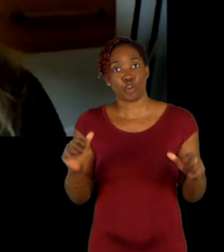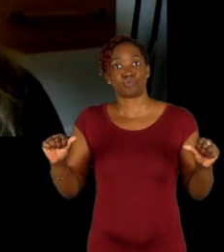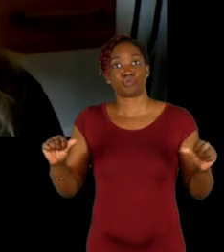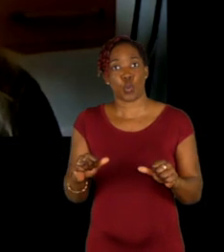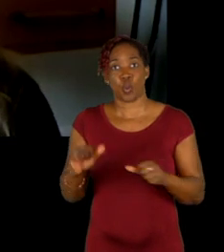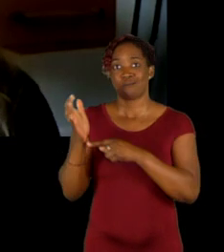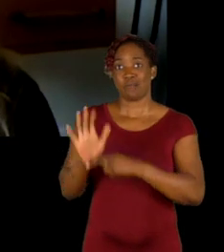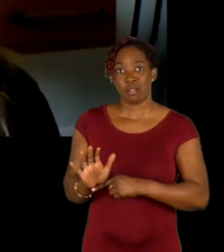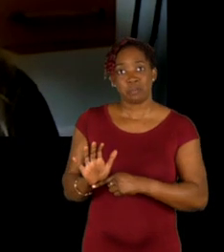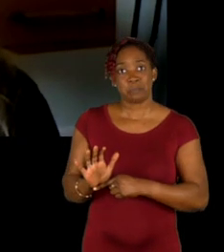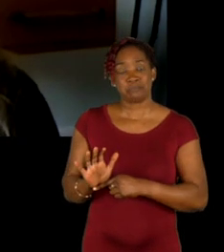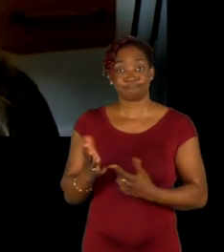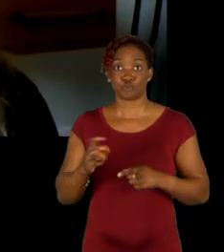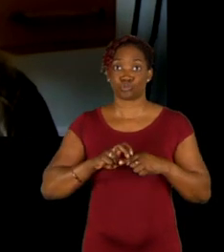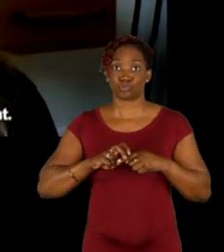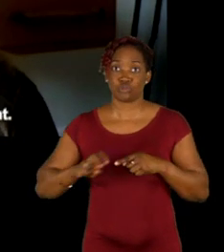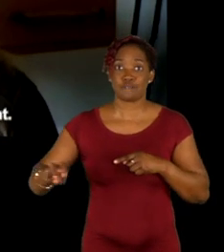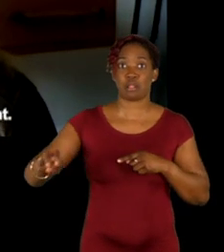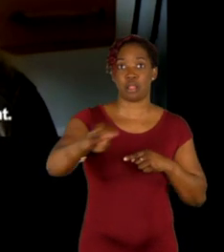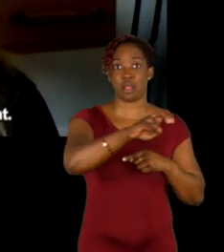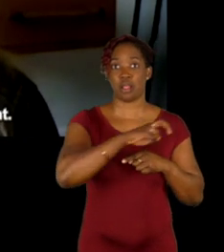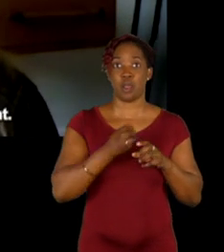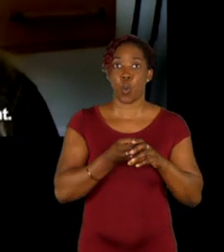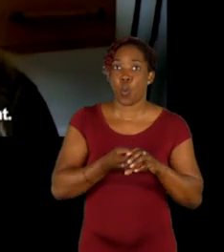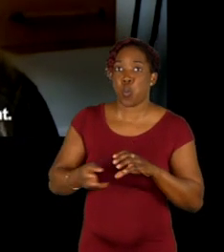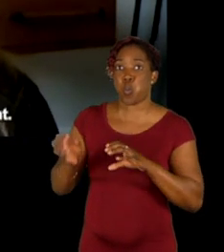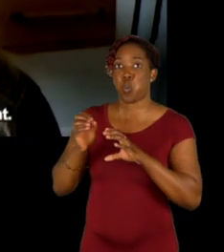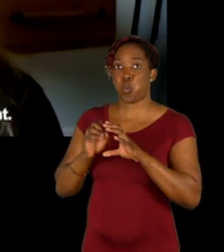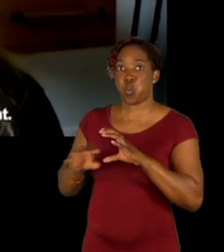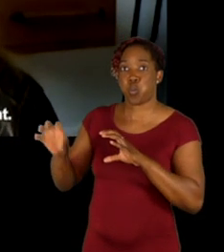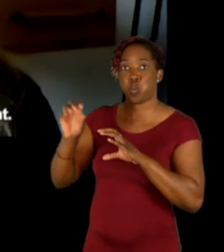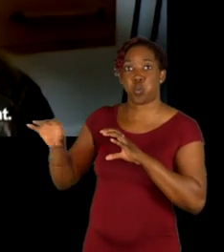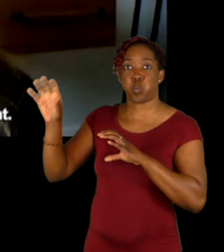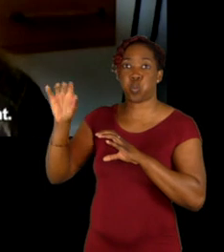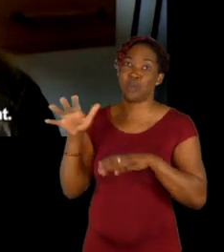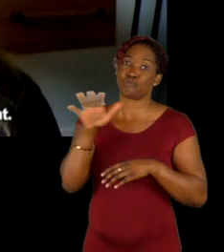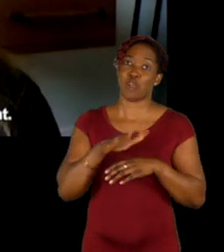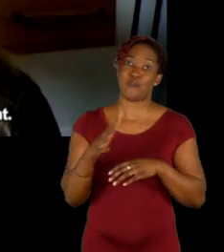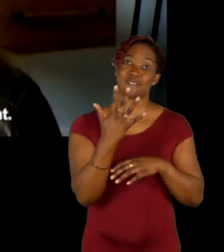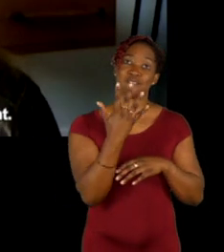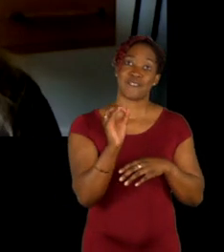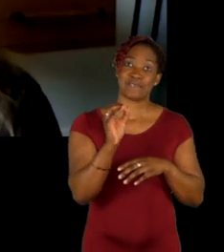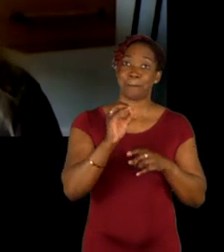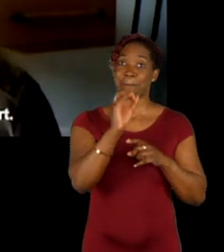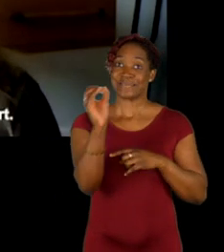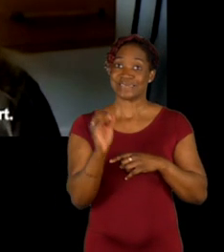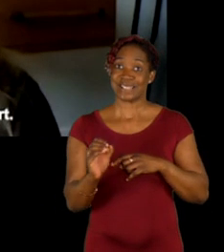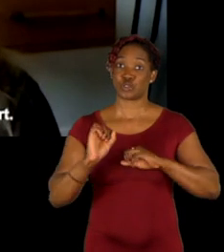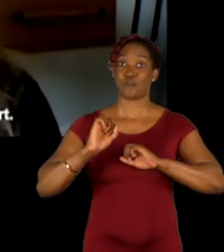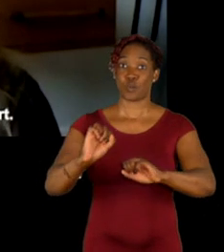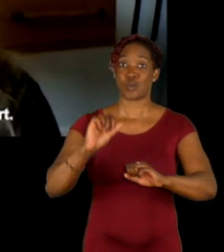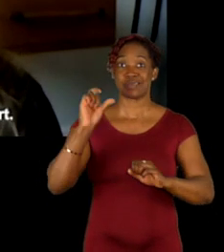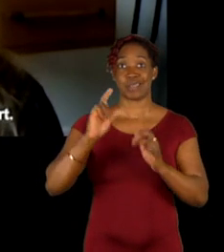short, travel emissions are likely to be around 50% of your total carbon footprint.